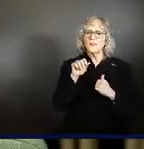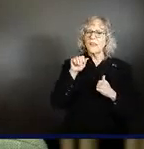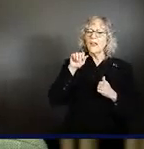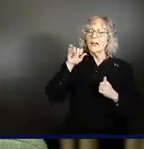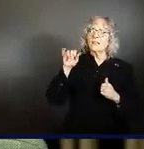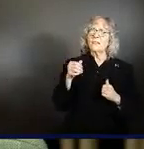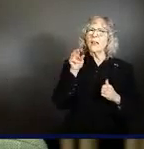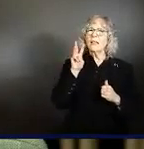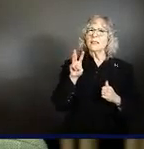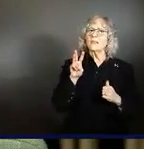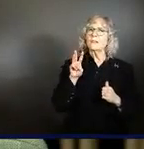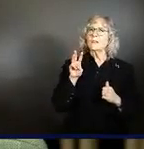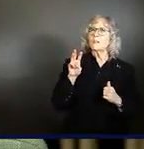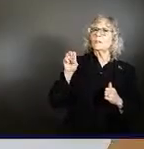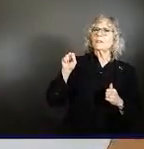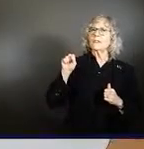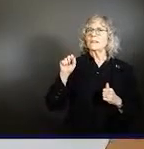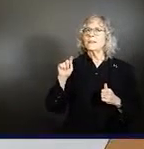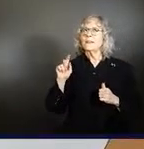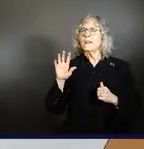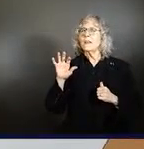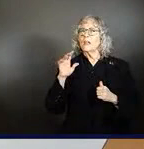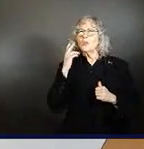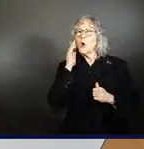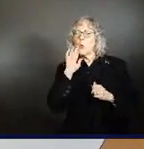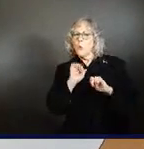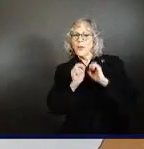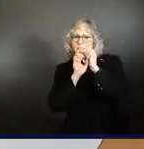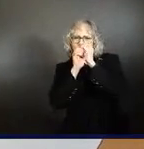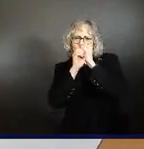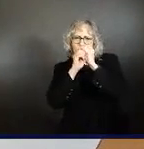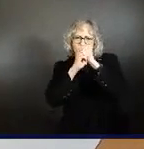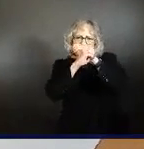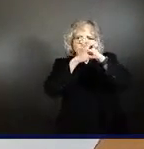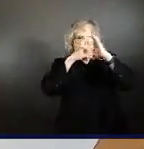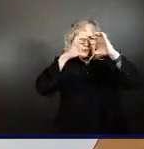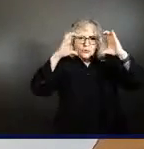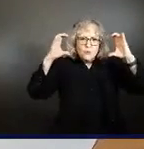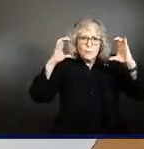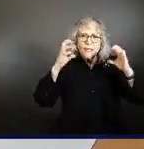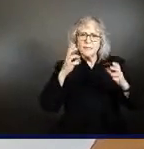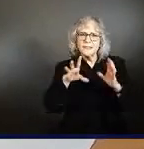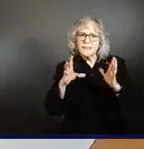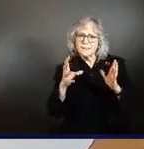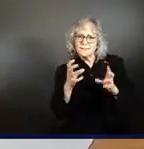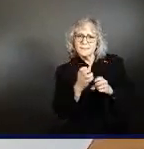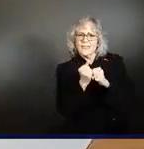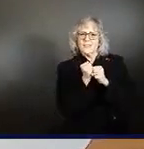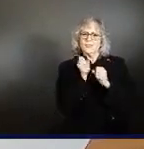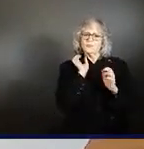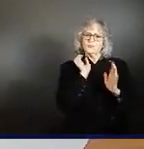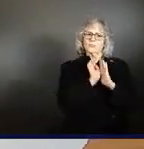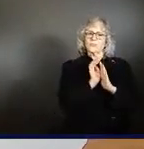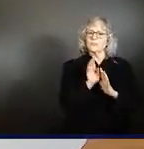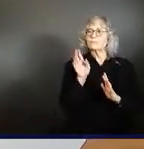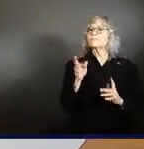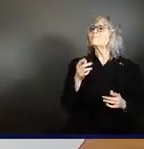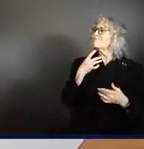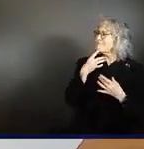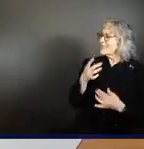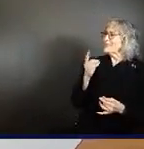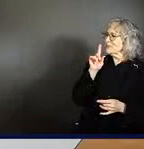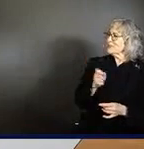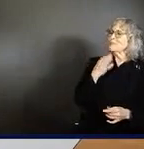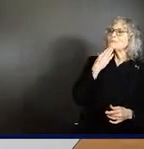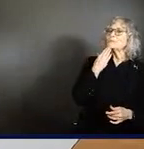in to capture the images? That's a good question, and that is actually decided by astronomers worldwide. Every